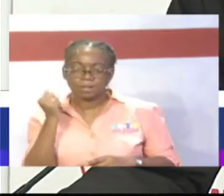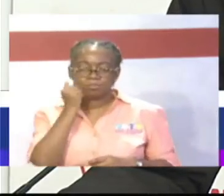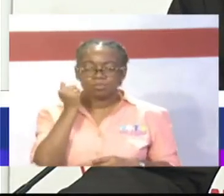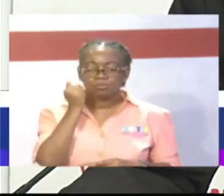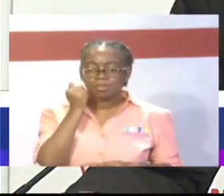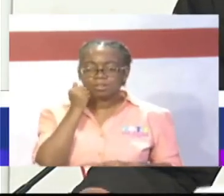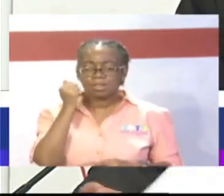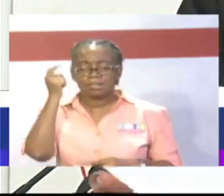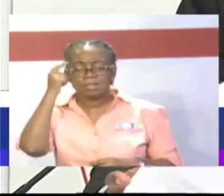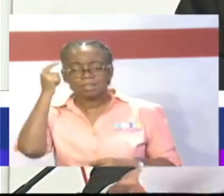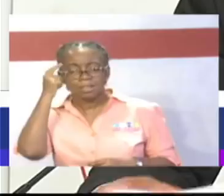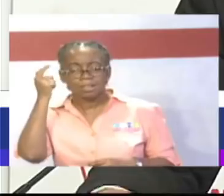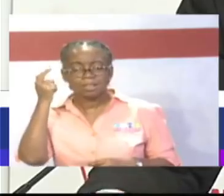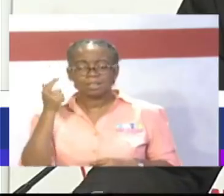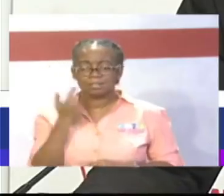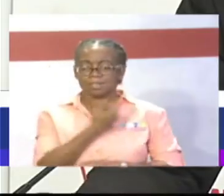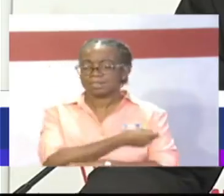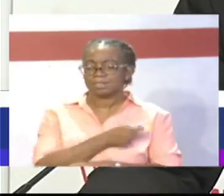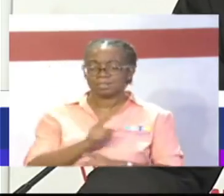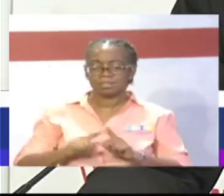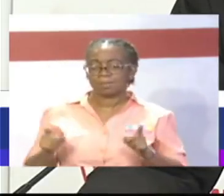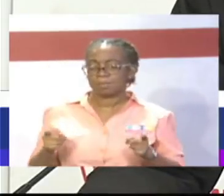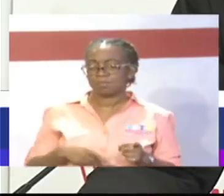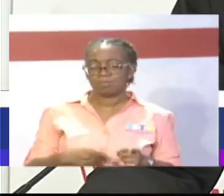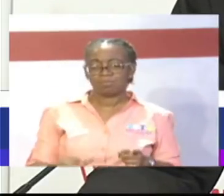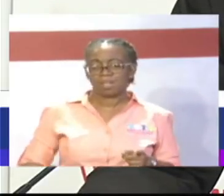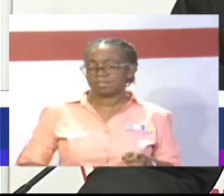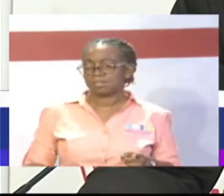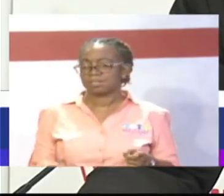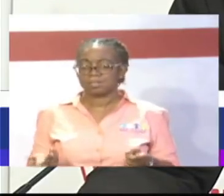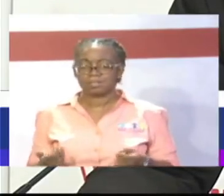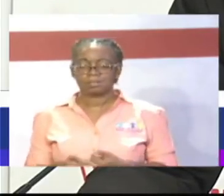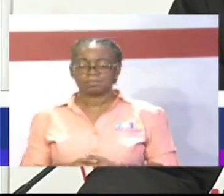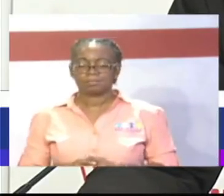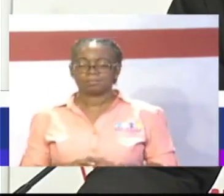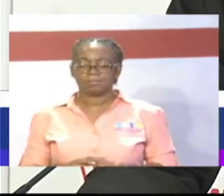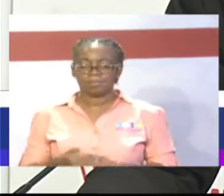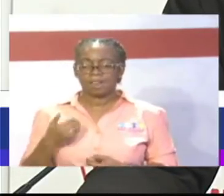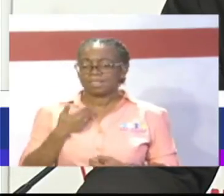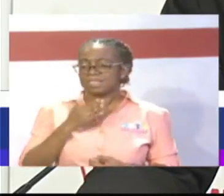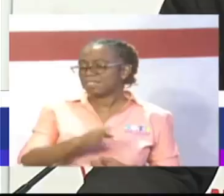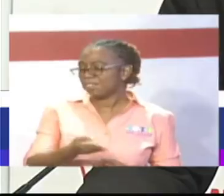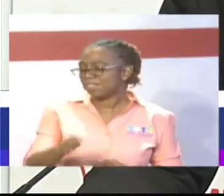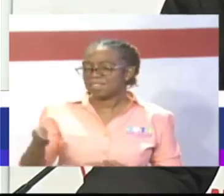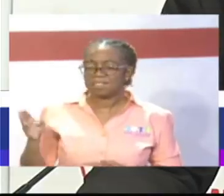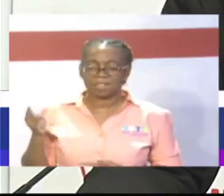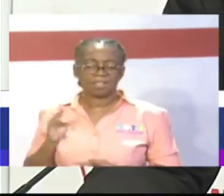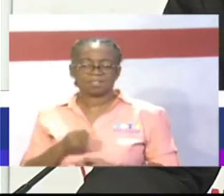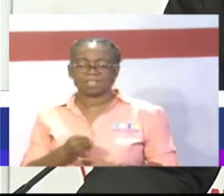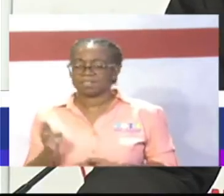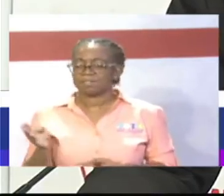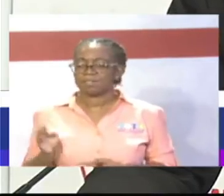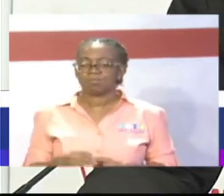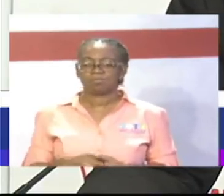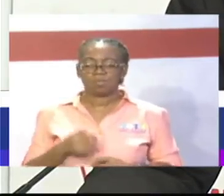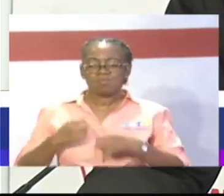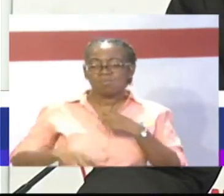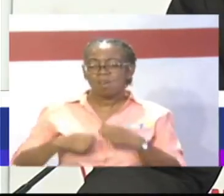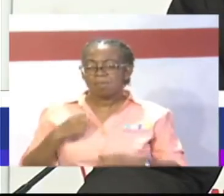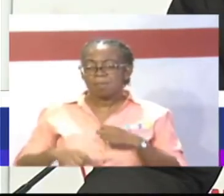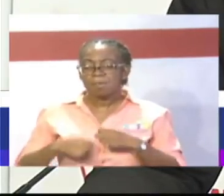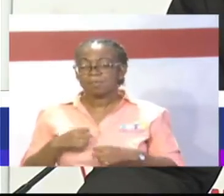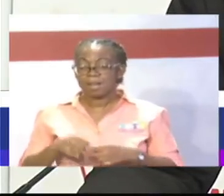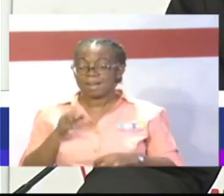the vaccine, and in fact turn out to be pregnant. We have some cases like that. The important thing is, as I said, if you